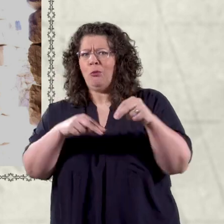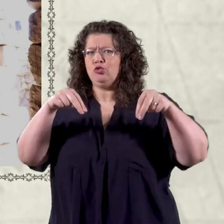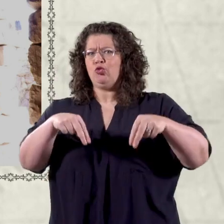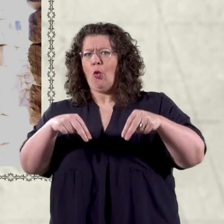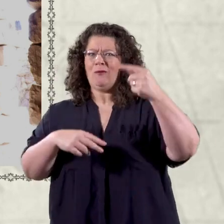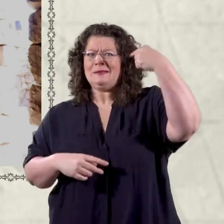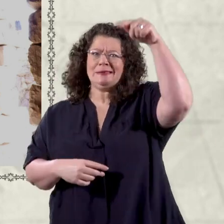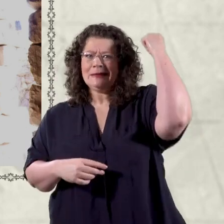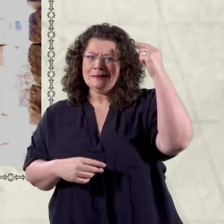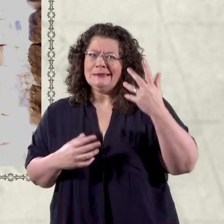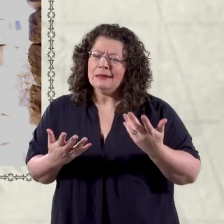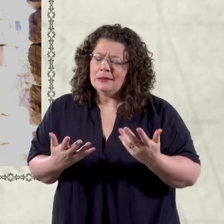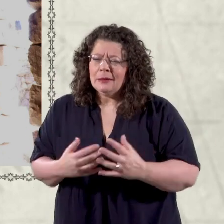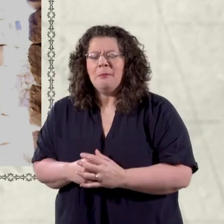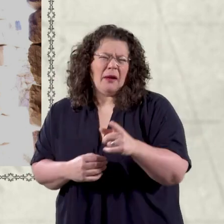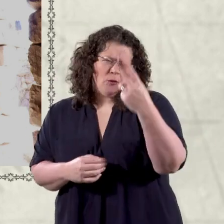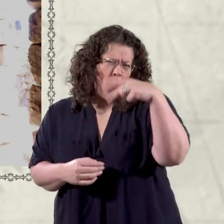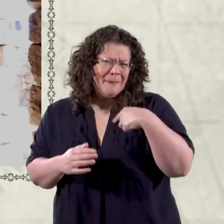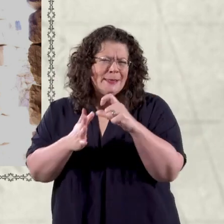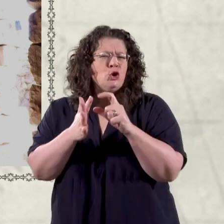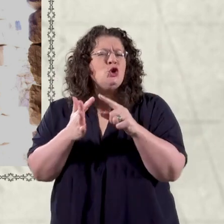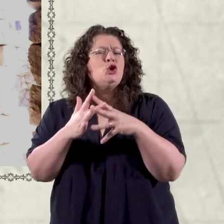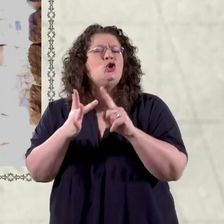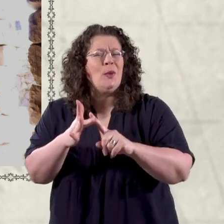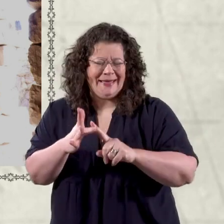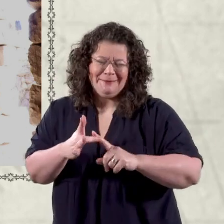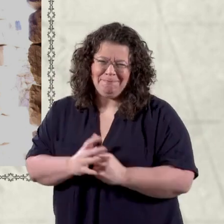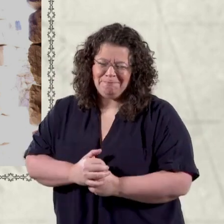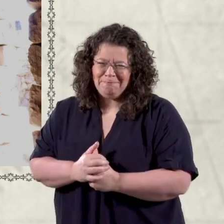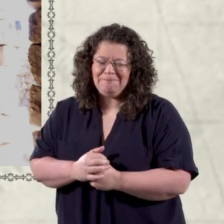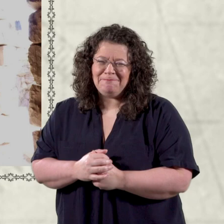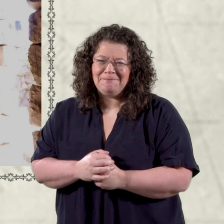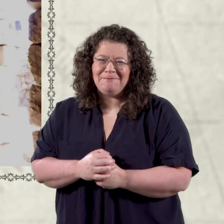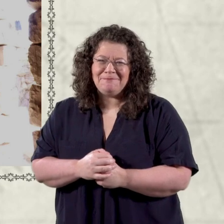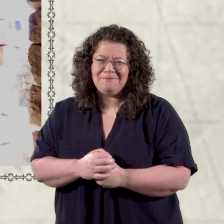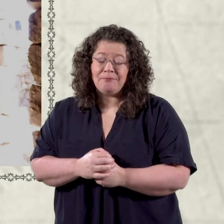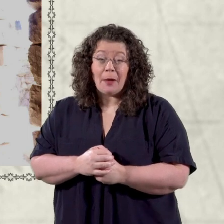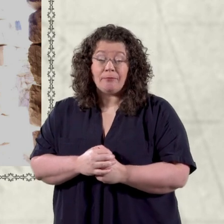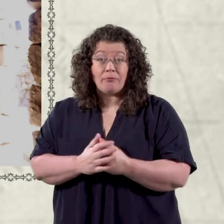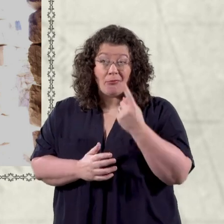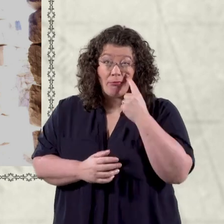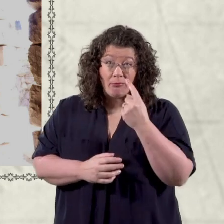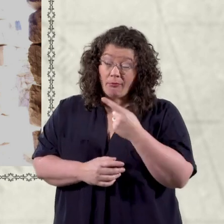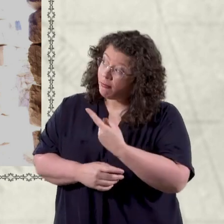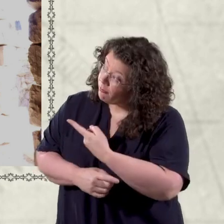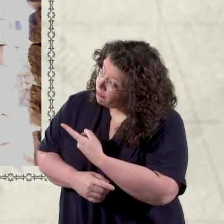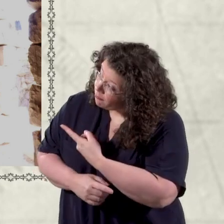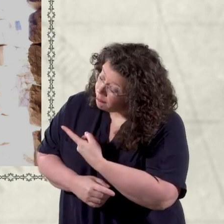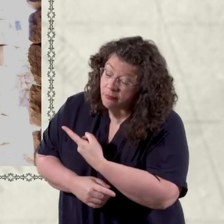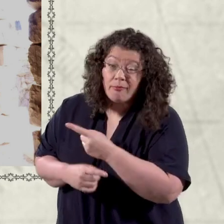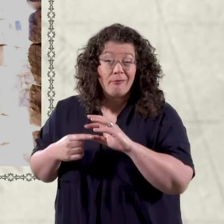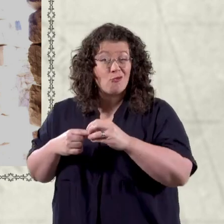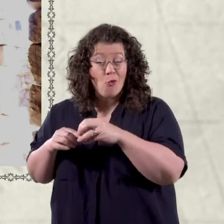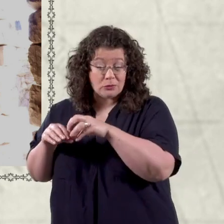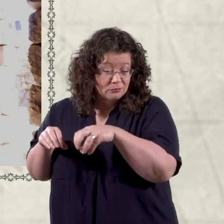dog of saints, yes, but you can just call me Dewi. Now, look at my